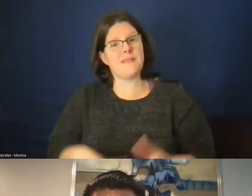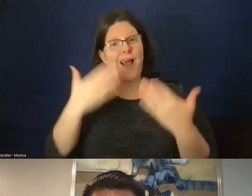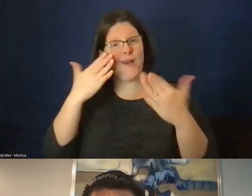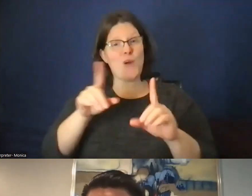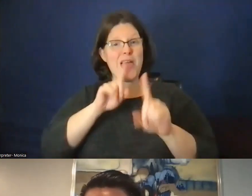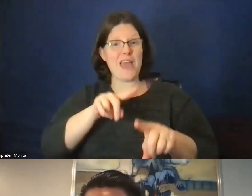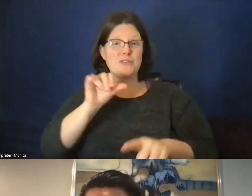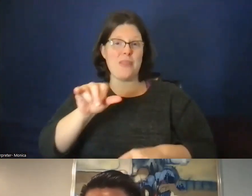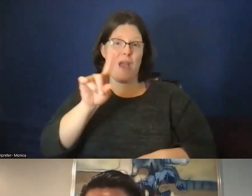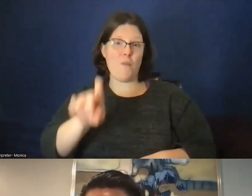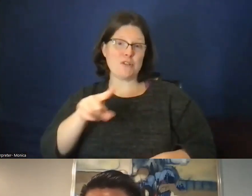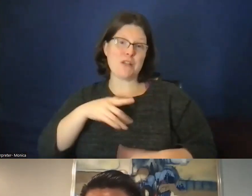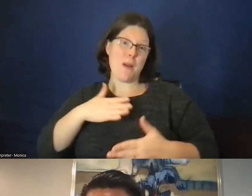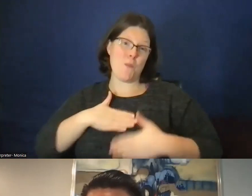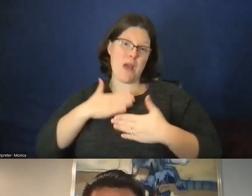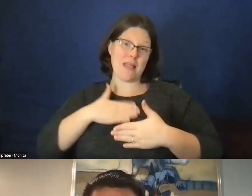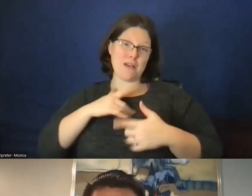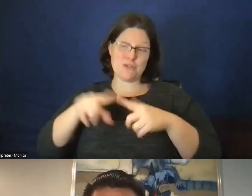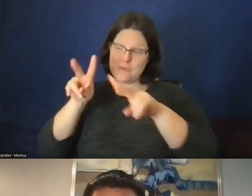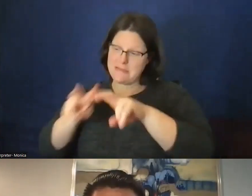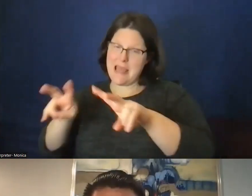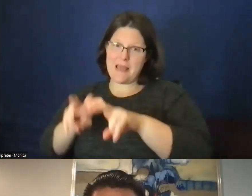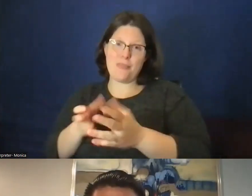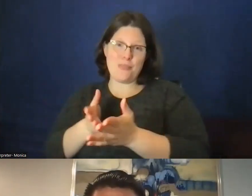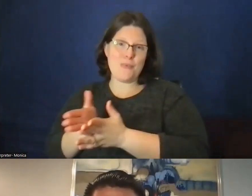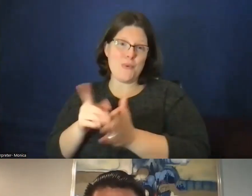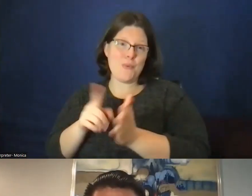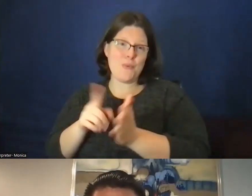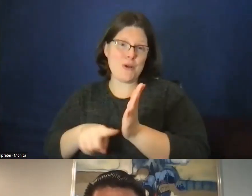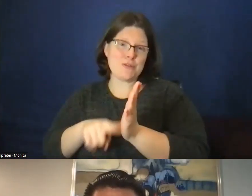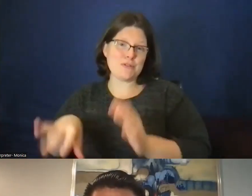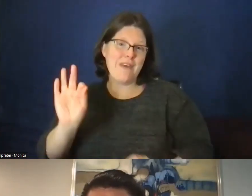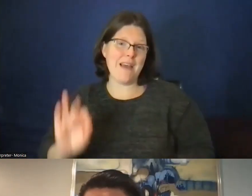but I'm willing to dig through the research to find it.